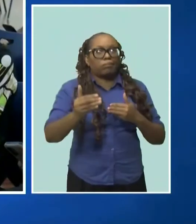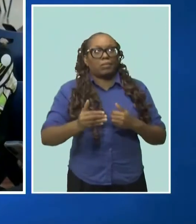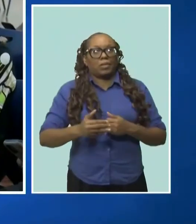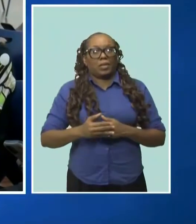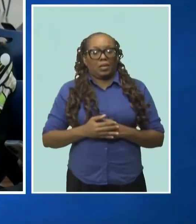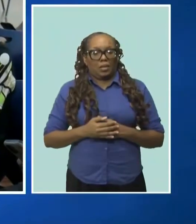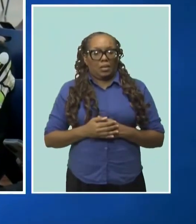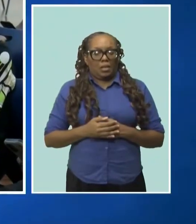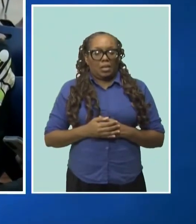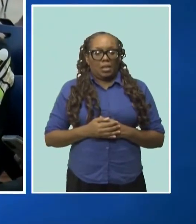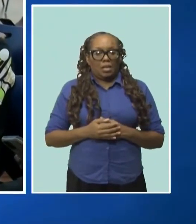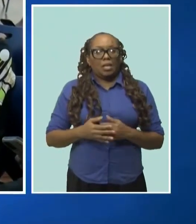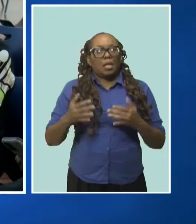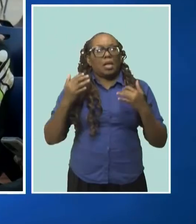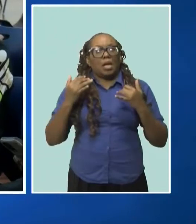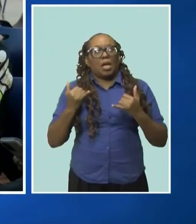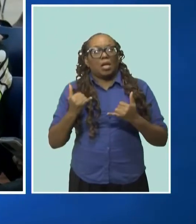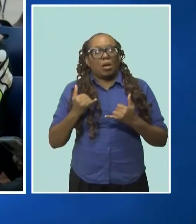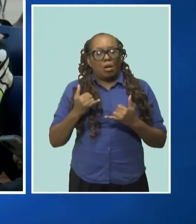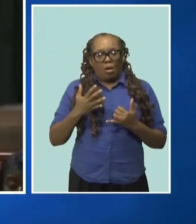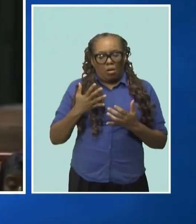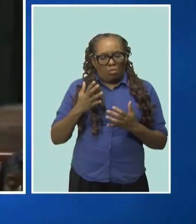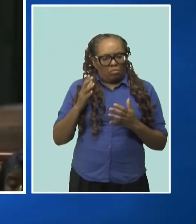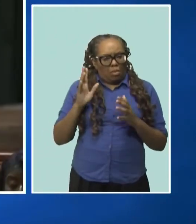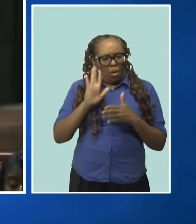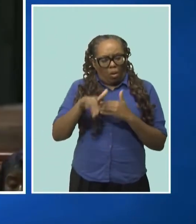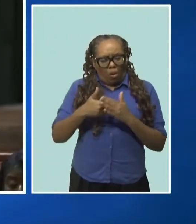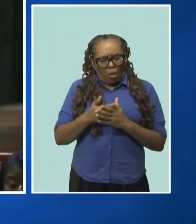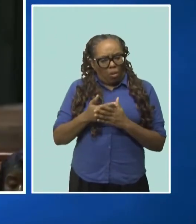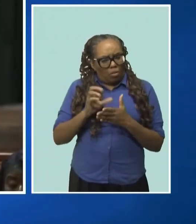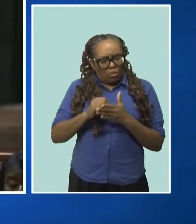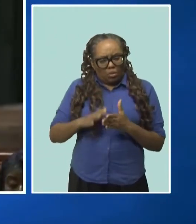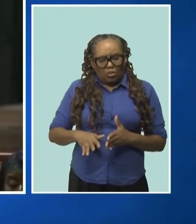to the university program.